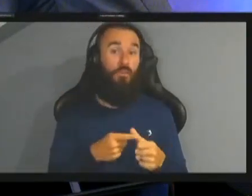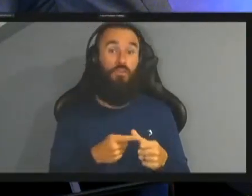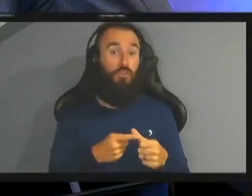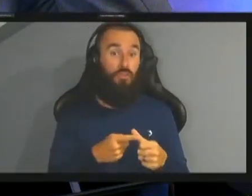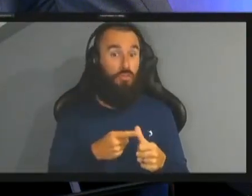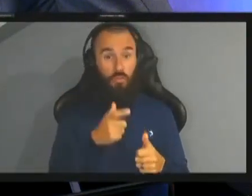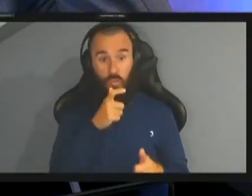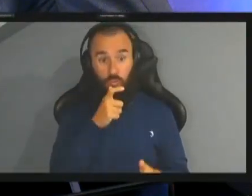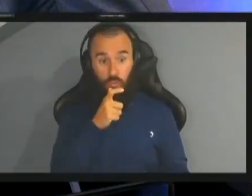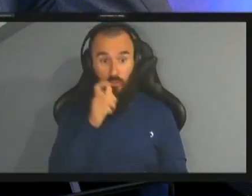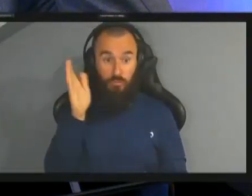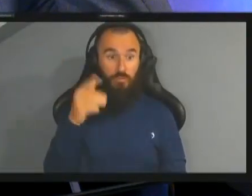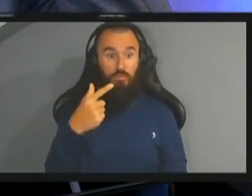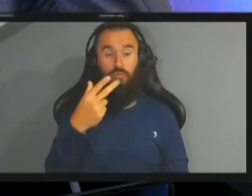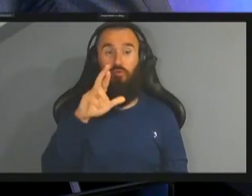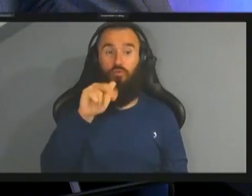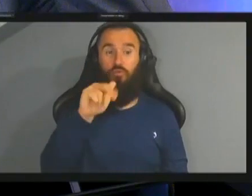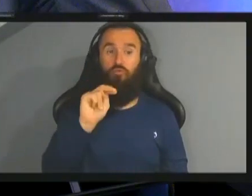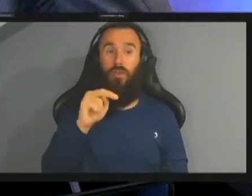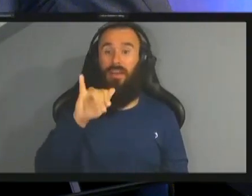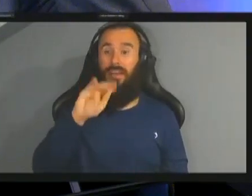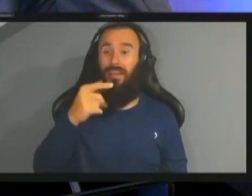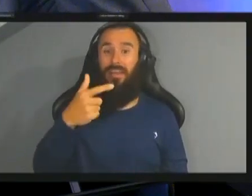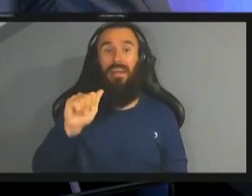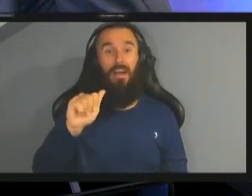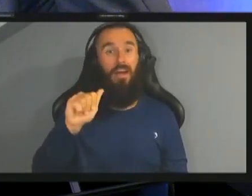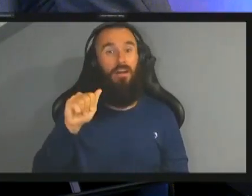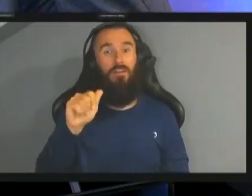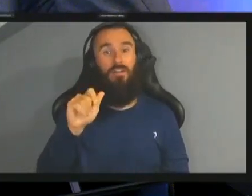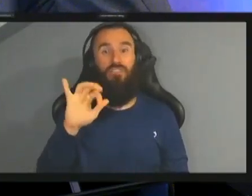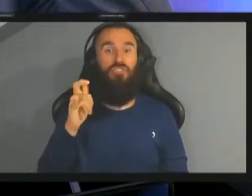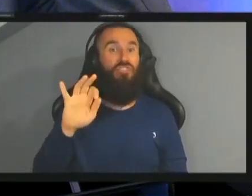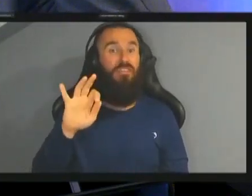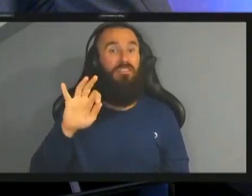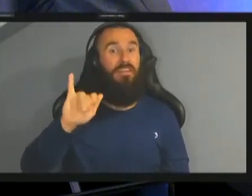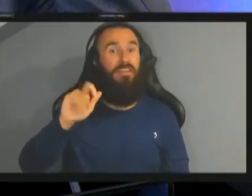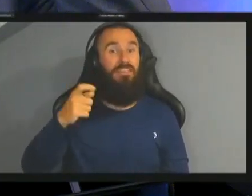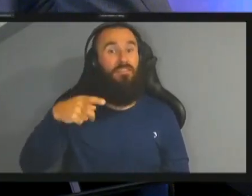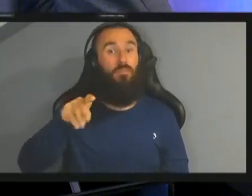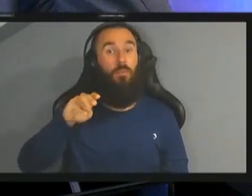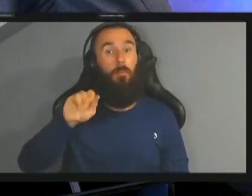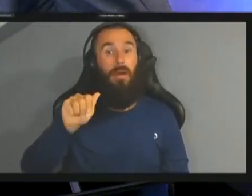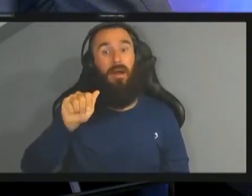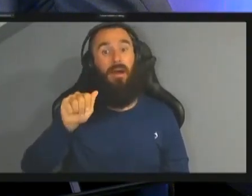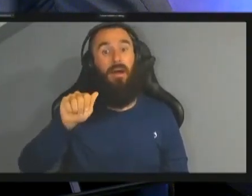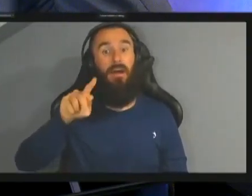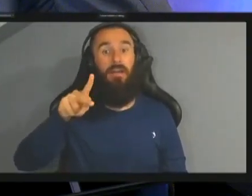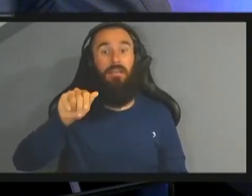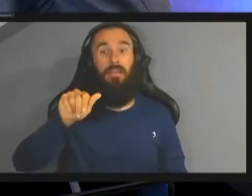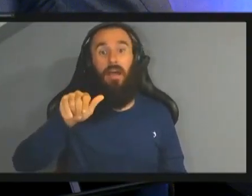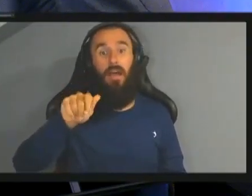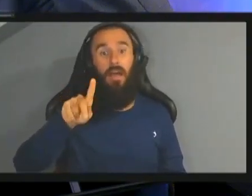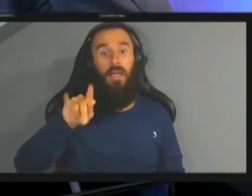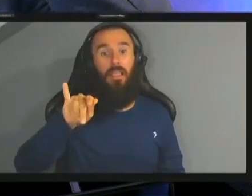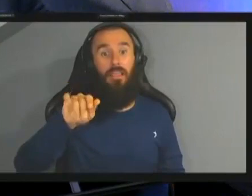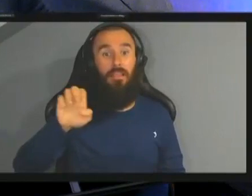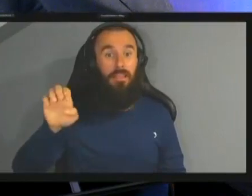is Grand Inga Chief Expuma Chakman Yakalik